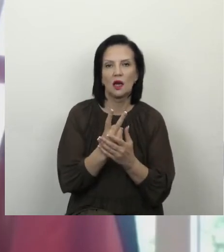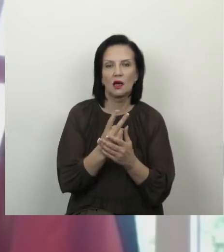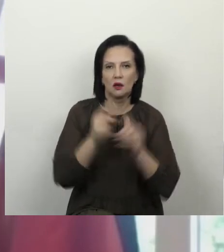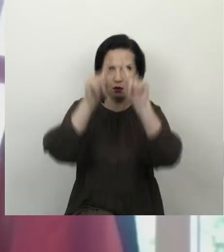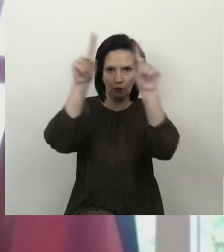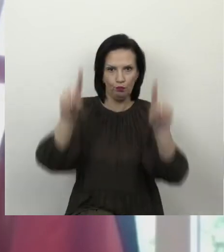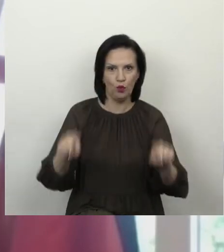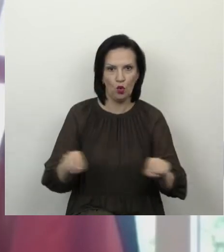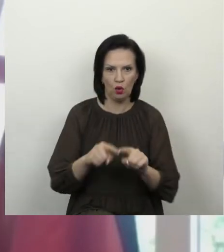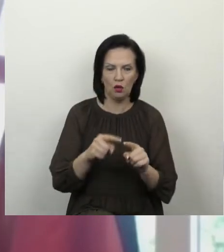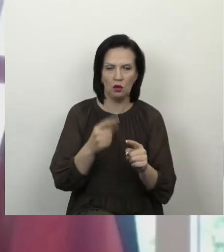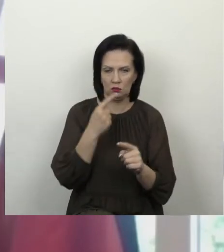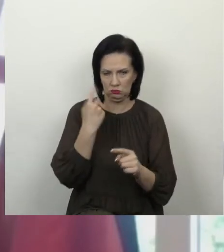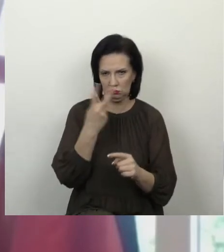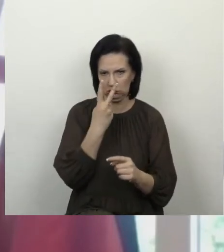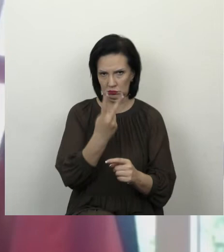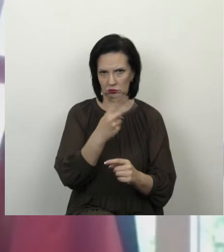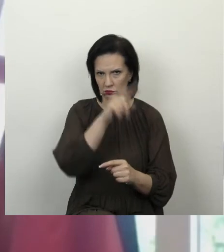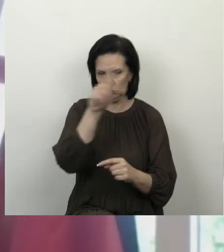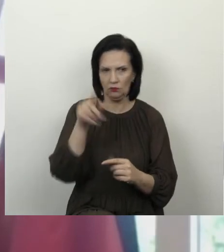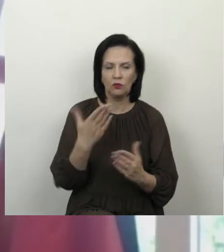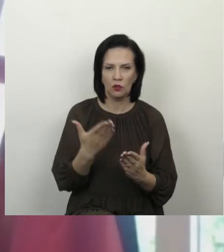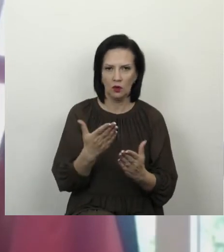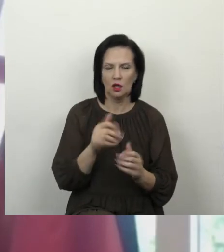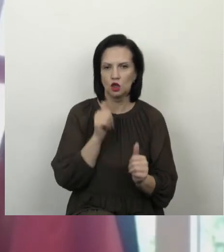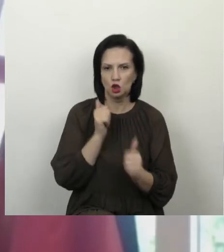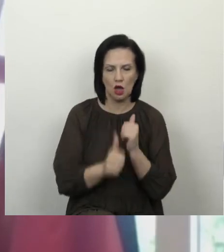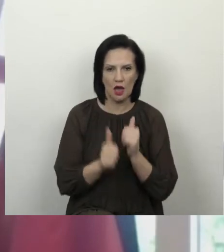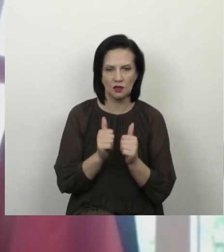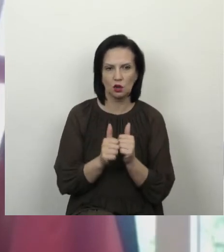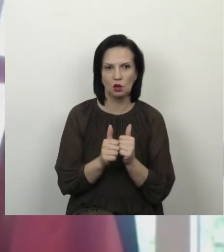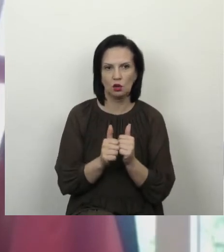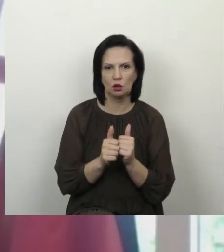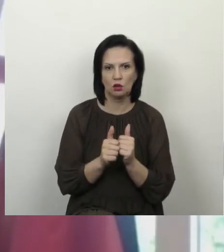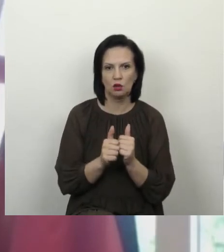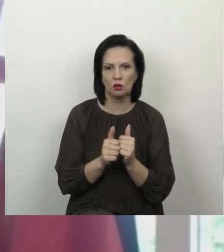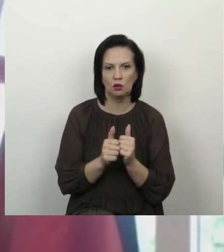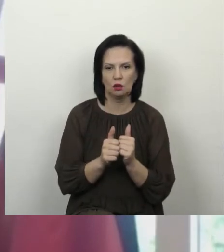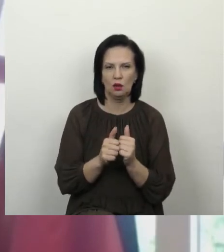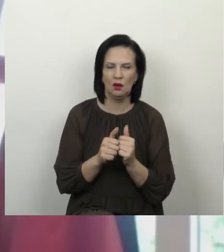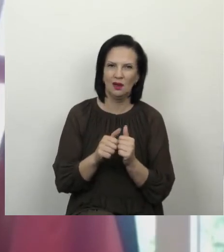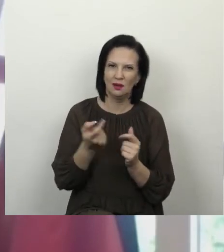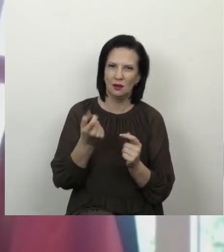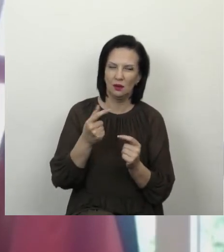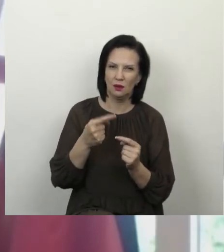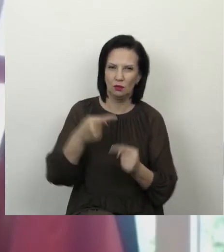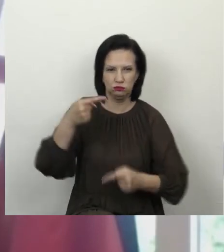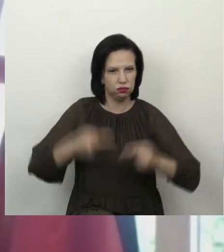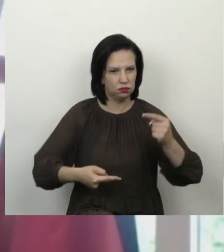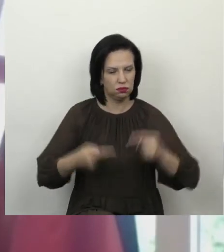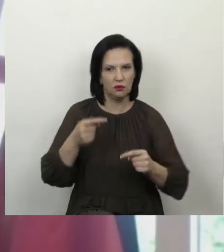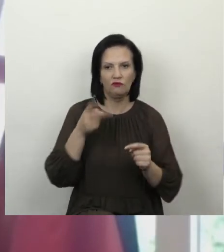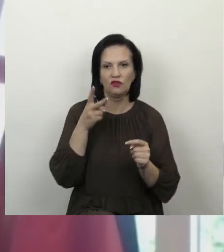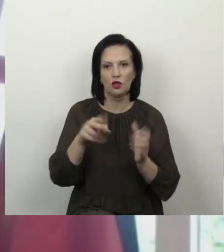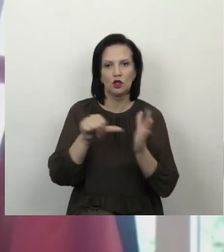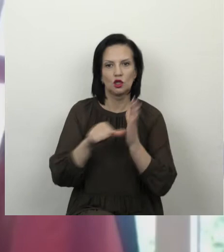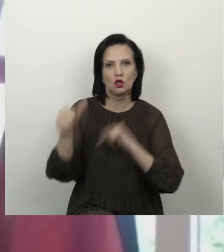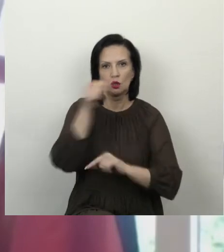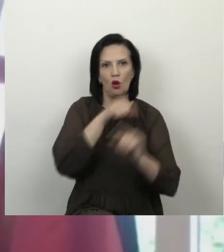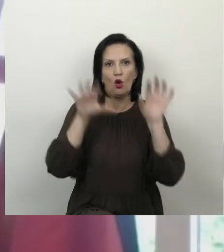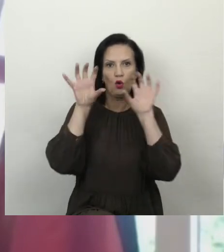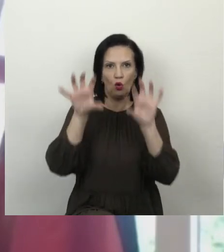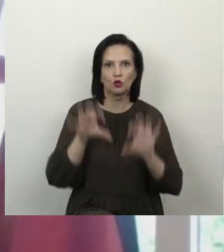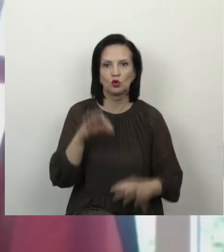the ballot papers has often been cause for dispute. In 2006, the Constitutional Court of Rhineland-Palatinate